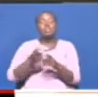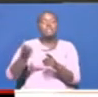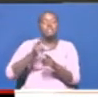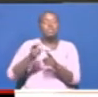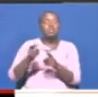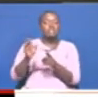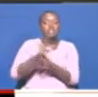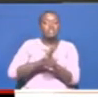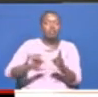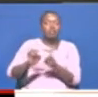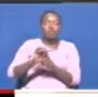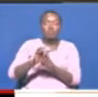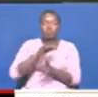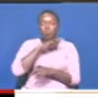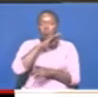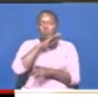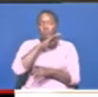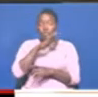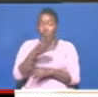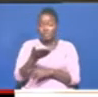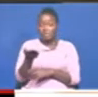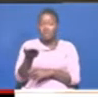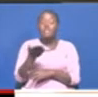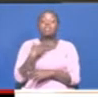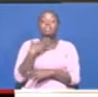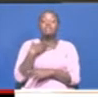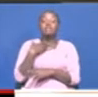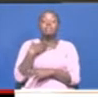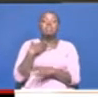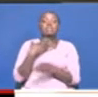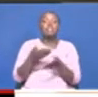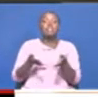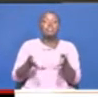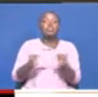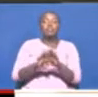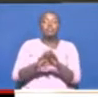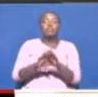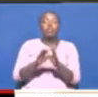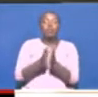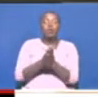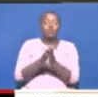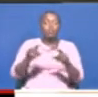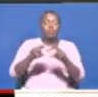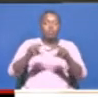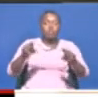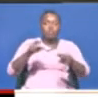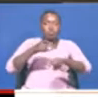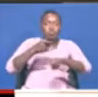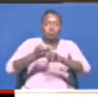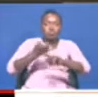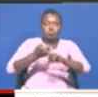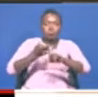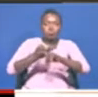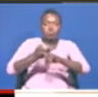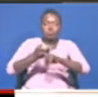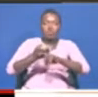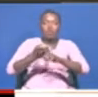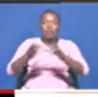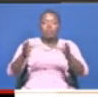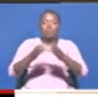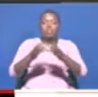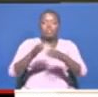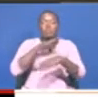area. The residents are now demanding for immediate closure of a metal manufacturing company, which they say is polluting the